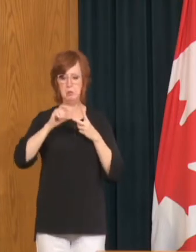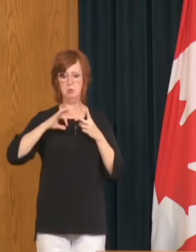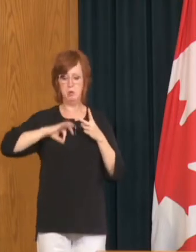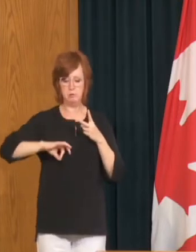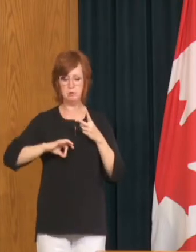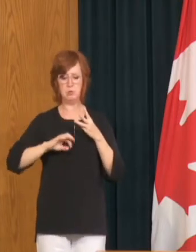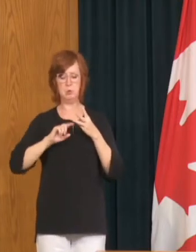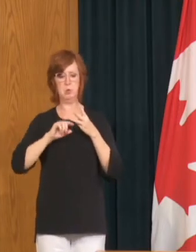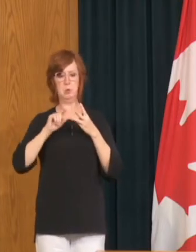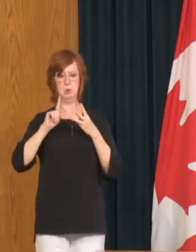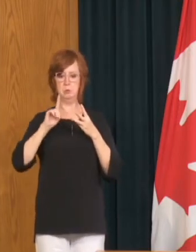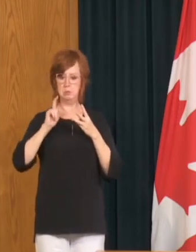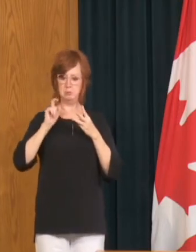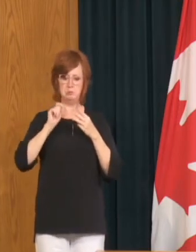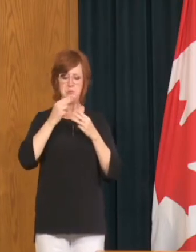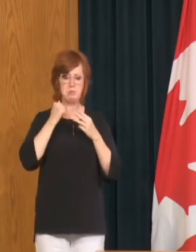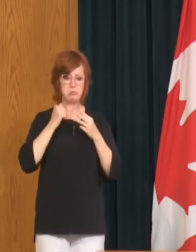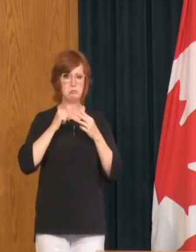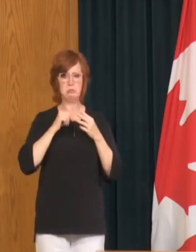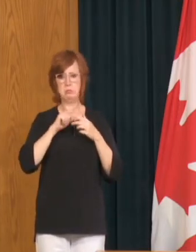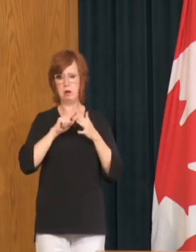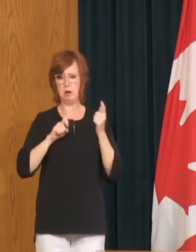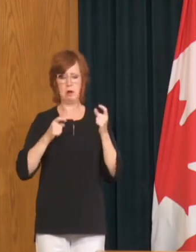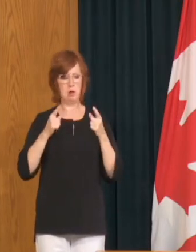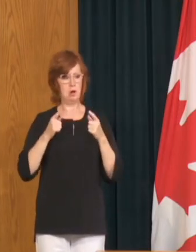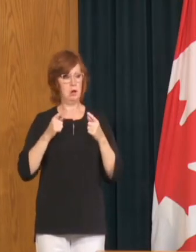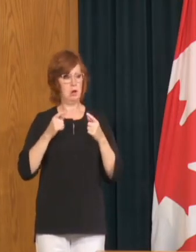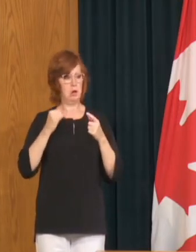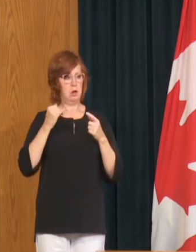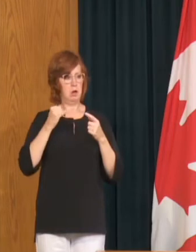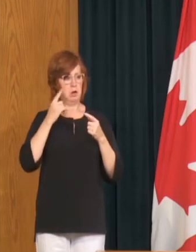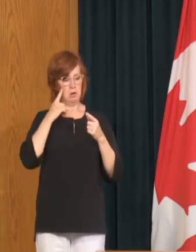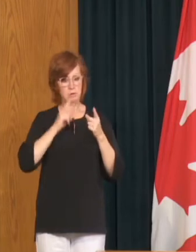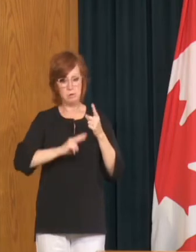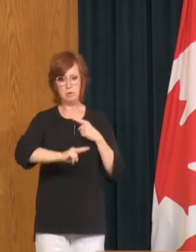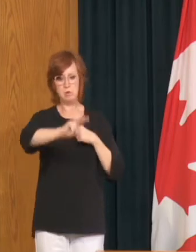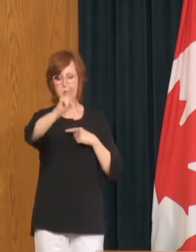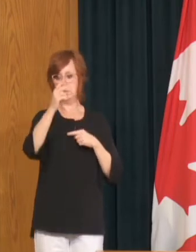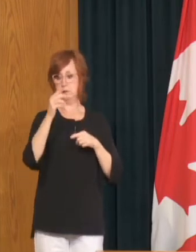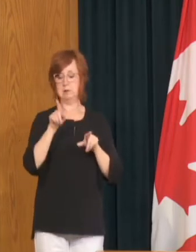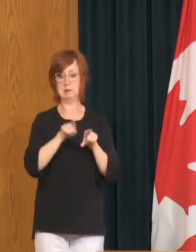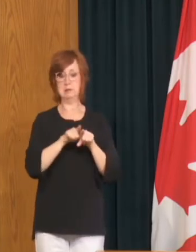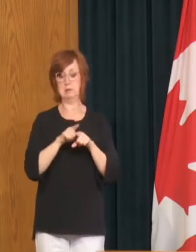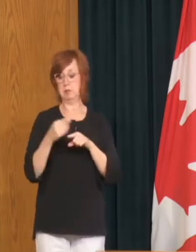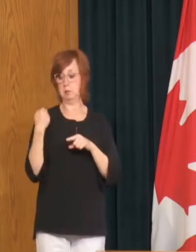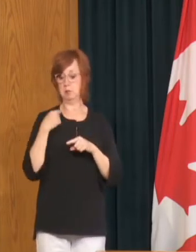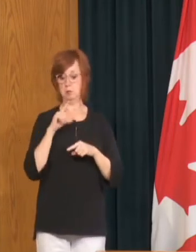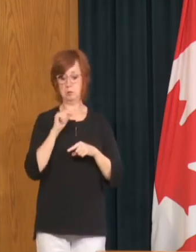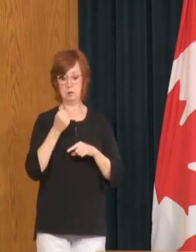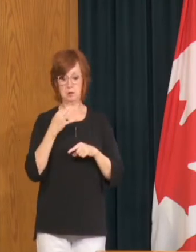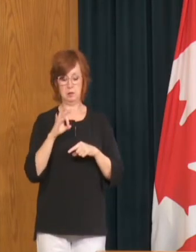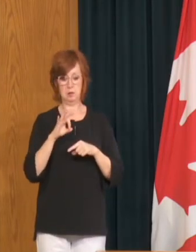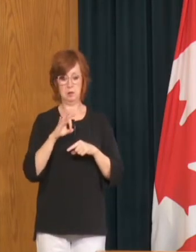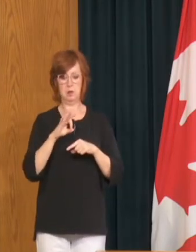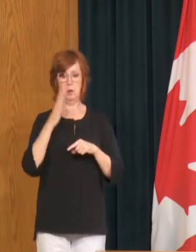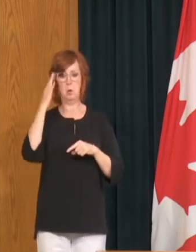a certain point, if we don't have a revenue recovery to whatever levels in 2019, then we might have to proceed? Is that not an unfair? Well, if